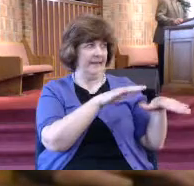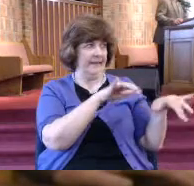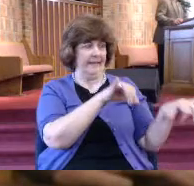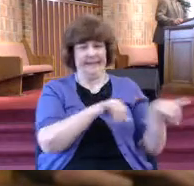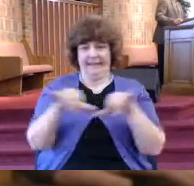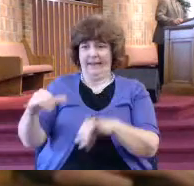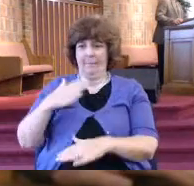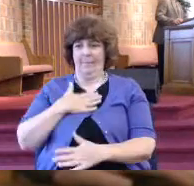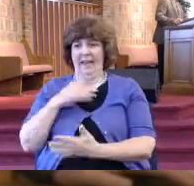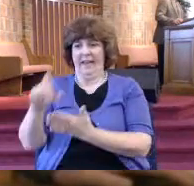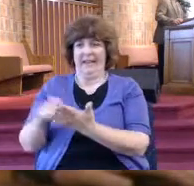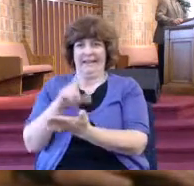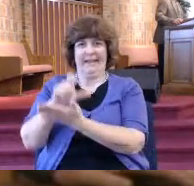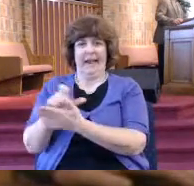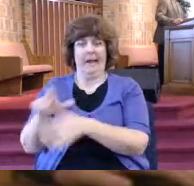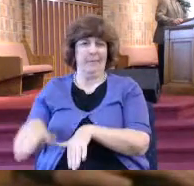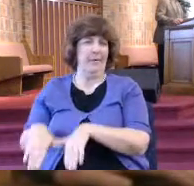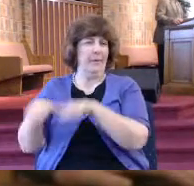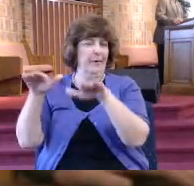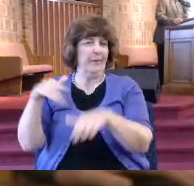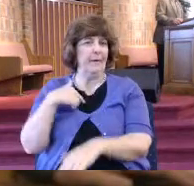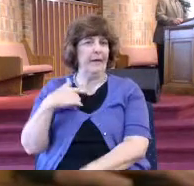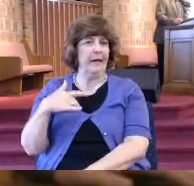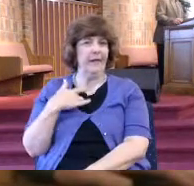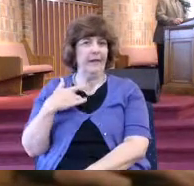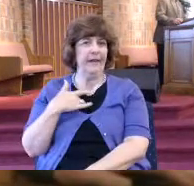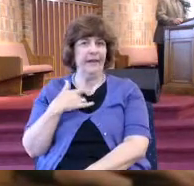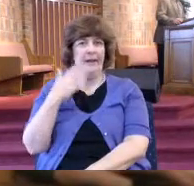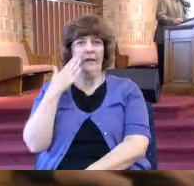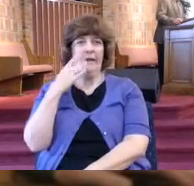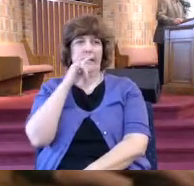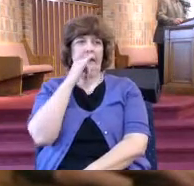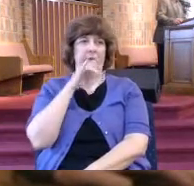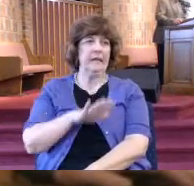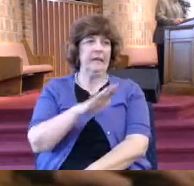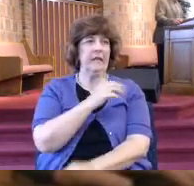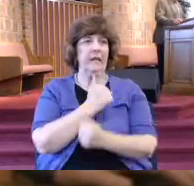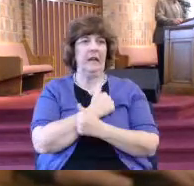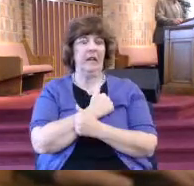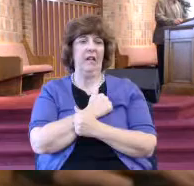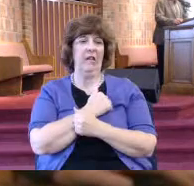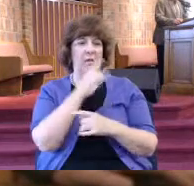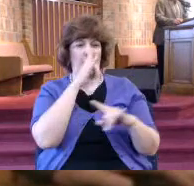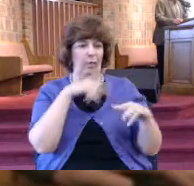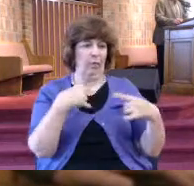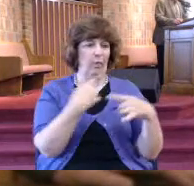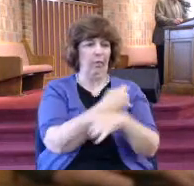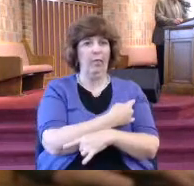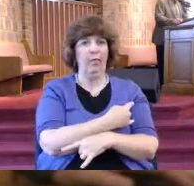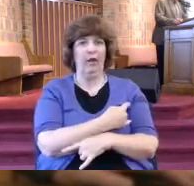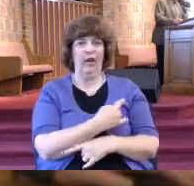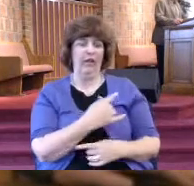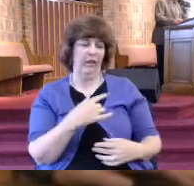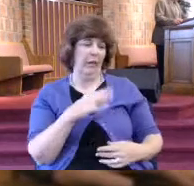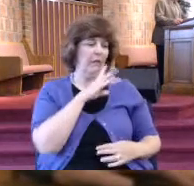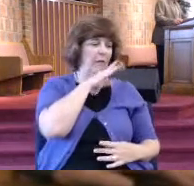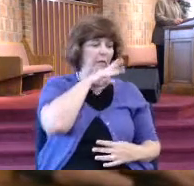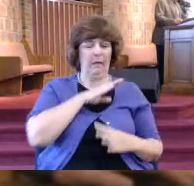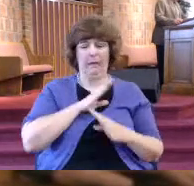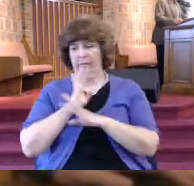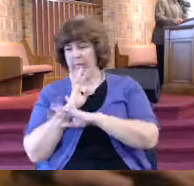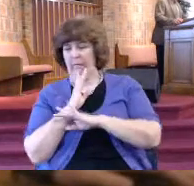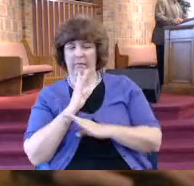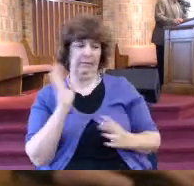up. If you hang around them, there's a lot of sarcasm. They get pretty mouthy toward each other, sometimes